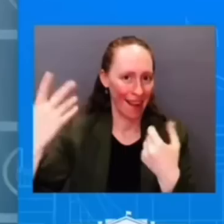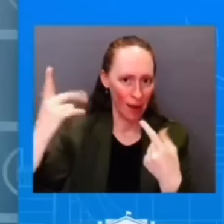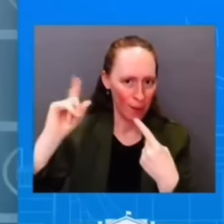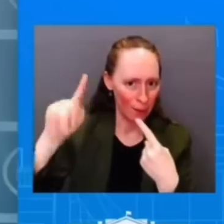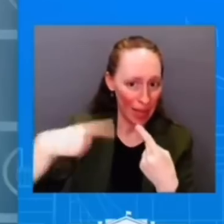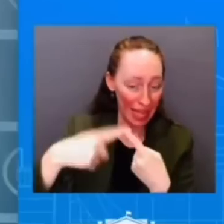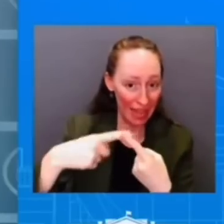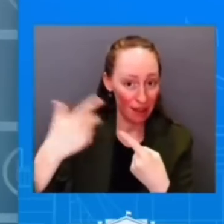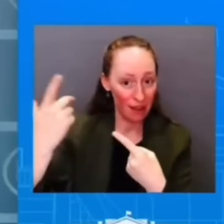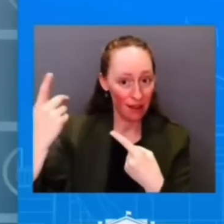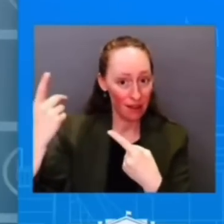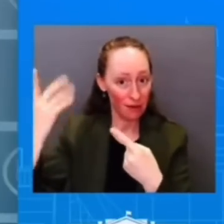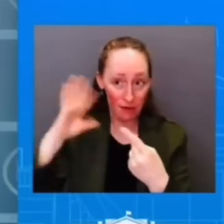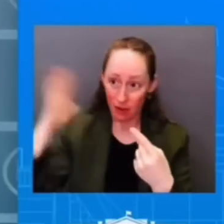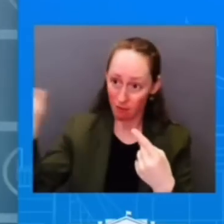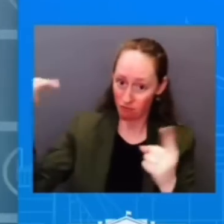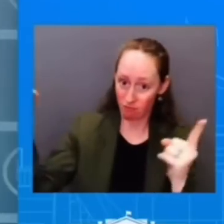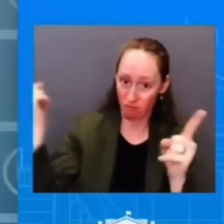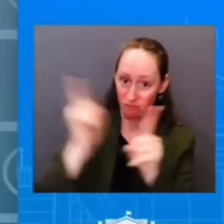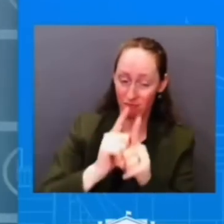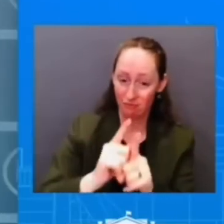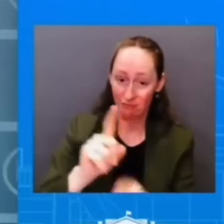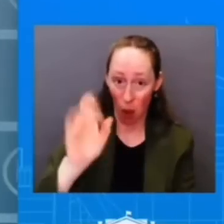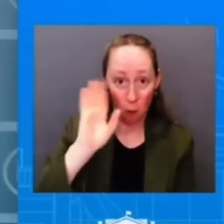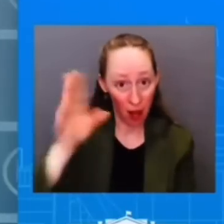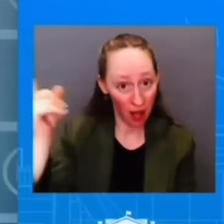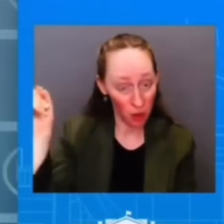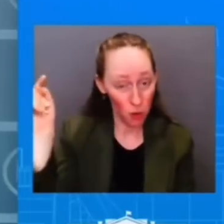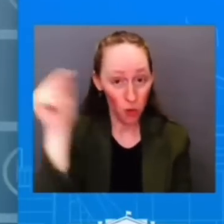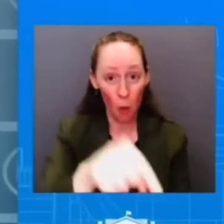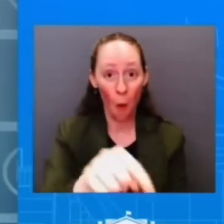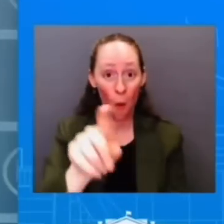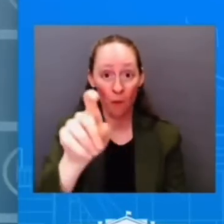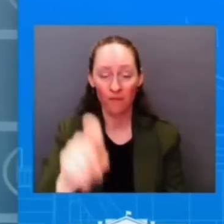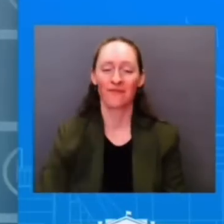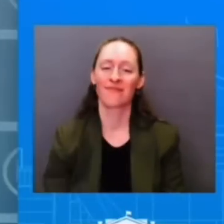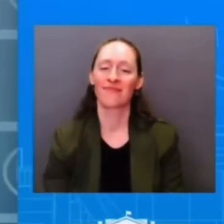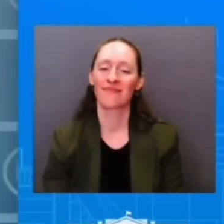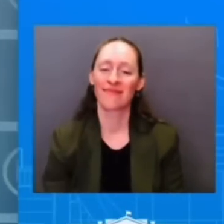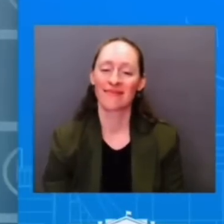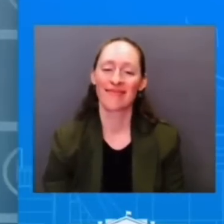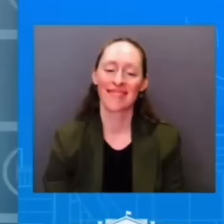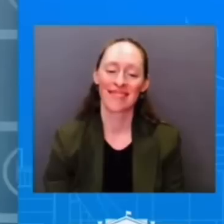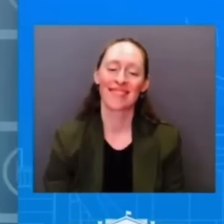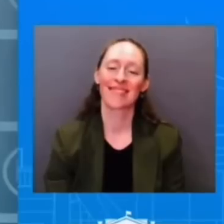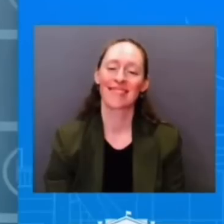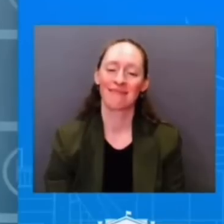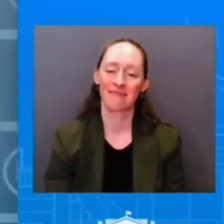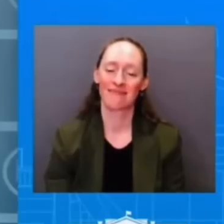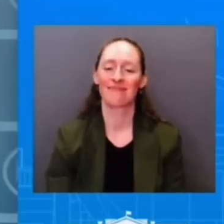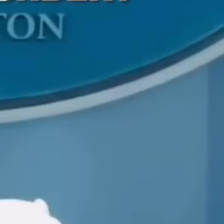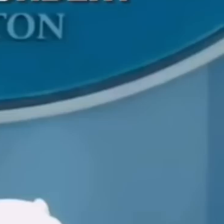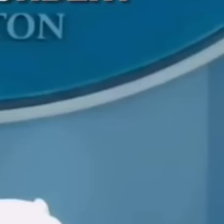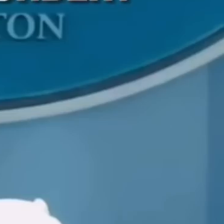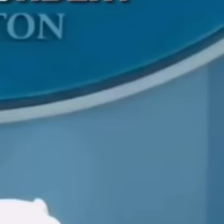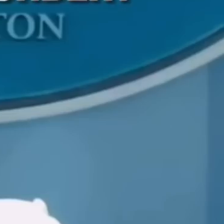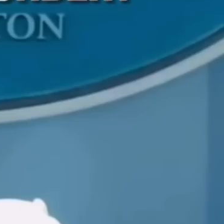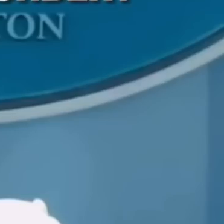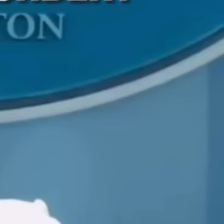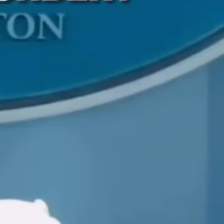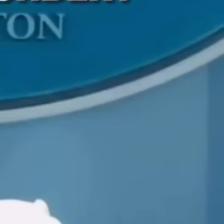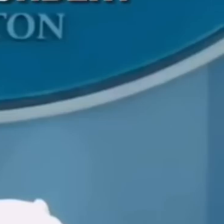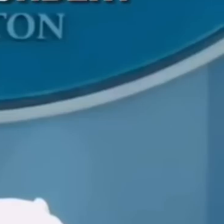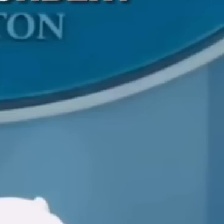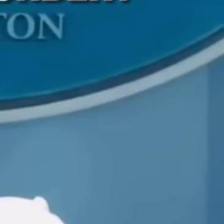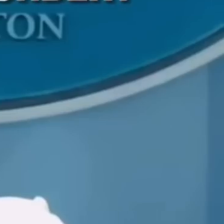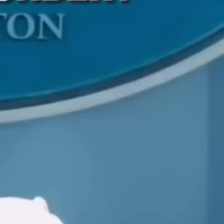to? He's been there. He's been to the border. And since he took office. When did he go to the border? Office. When